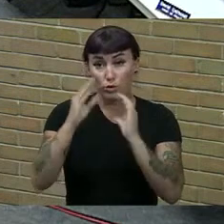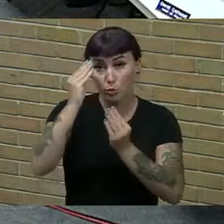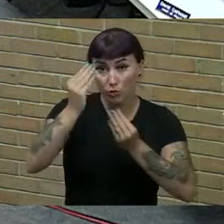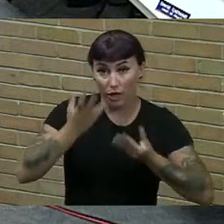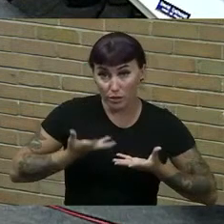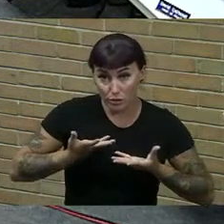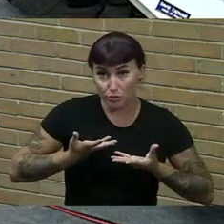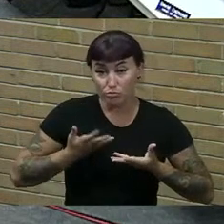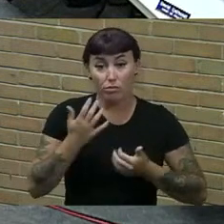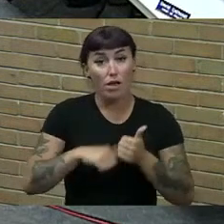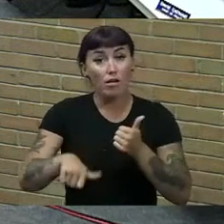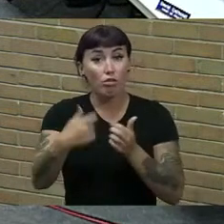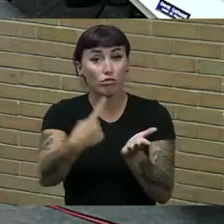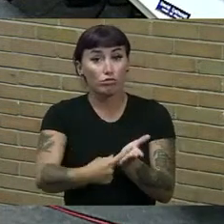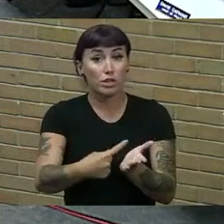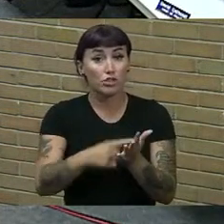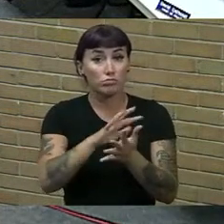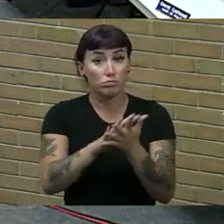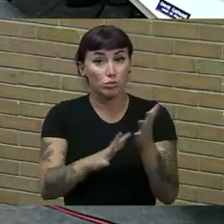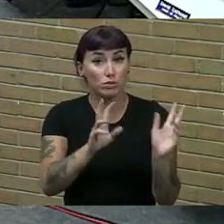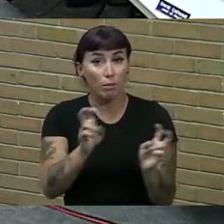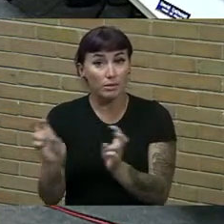communications. Any further discussion on those?